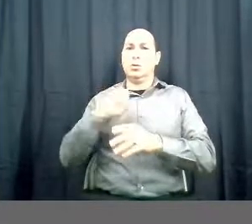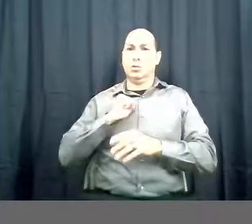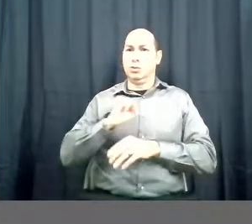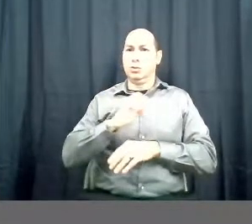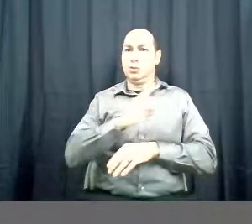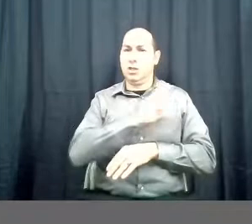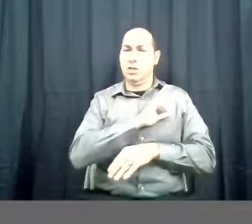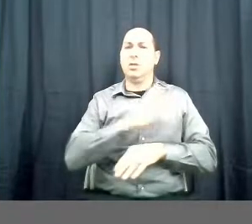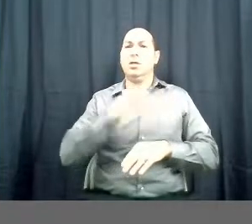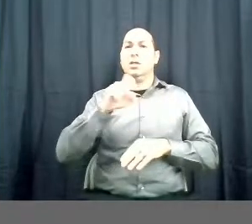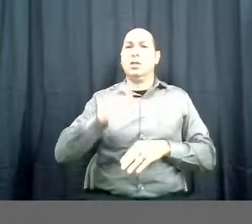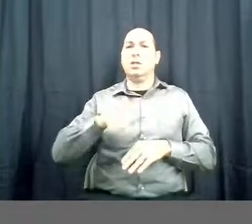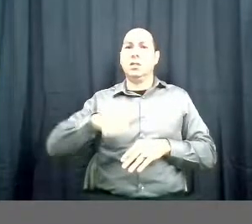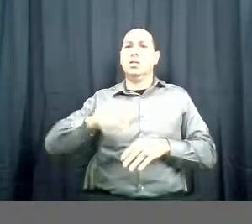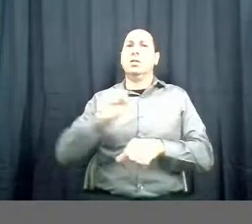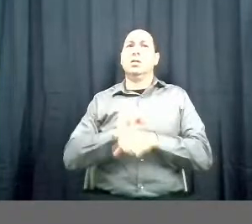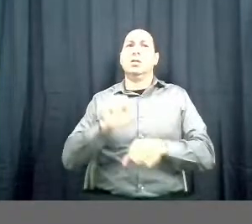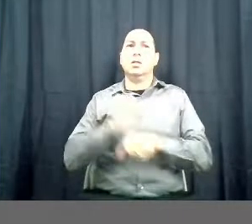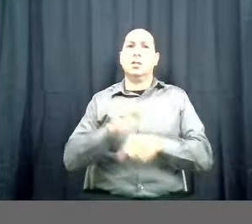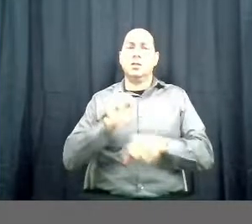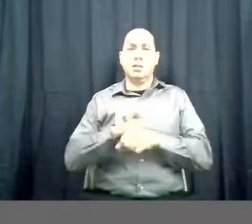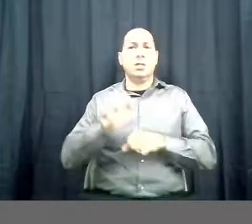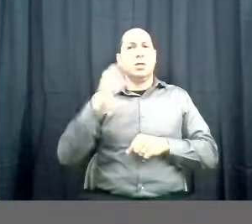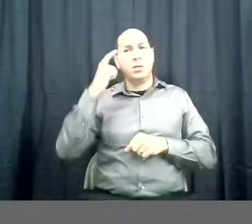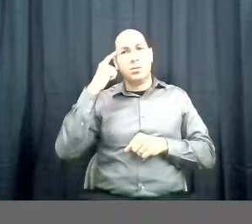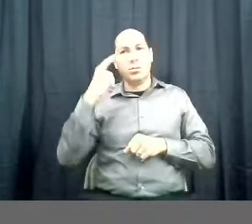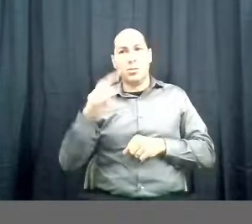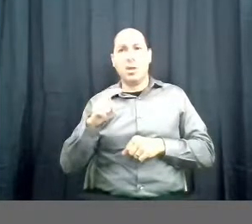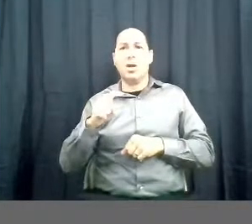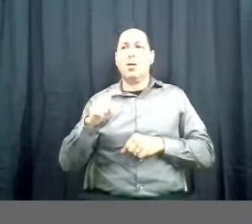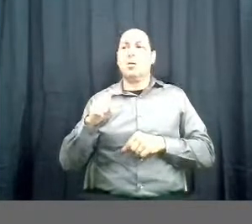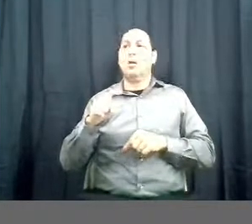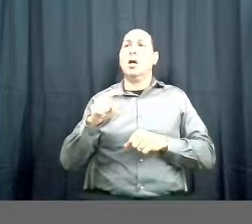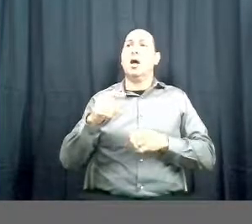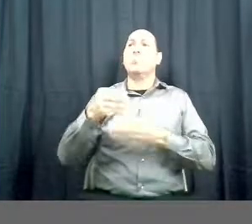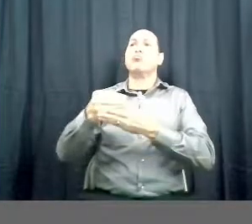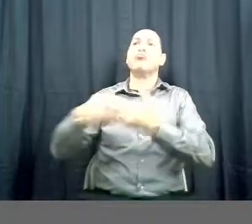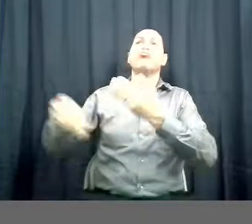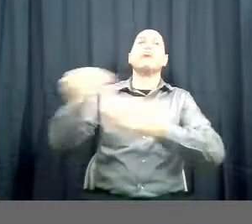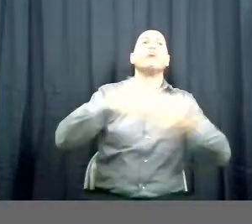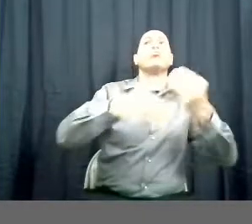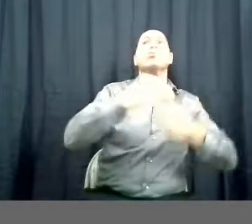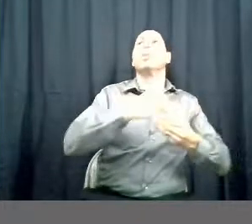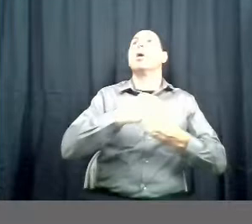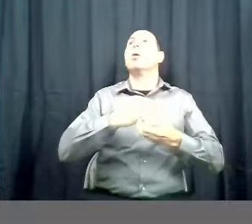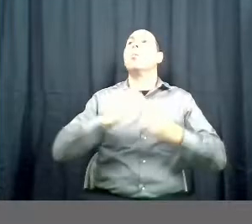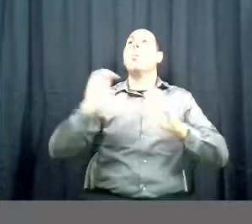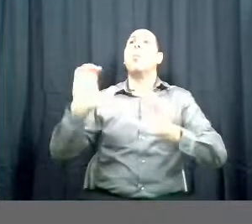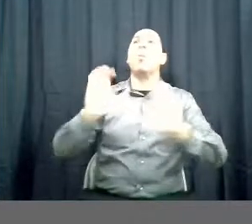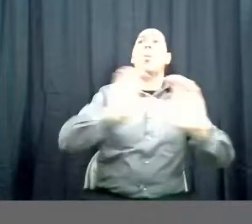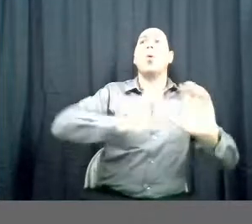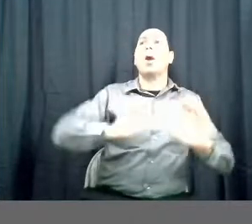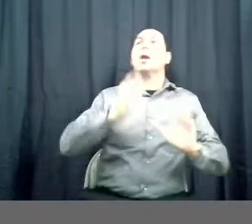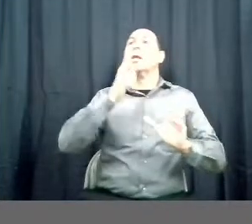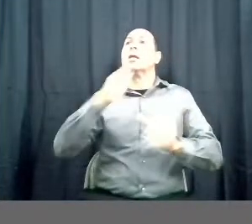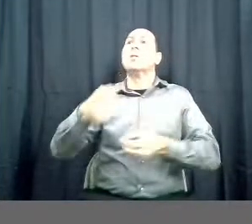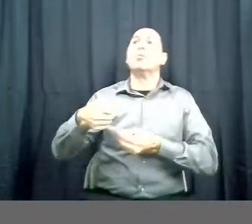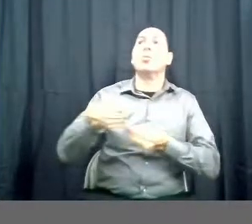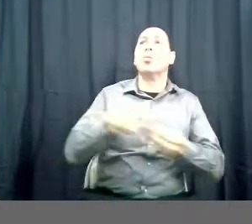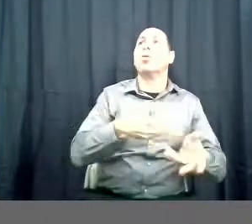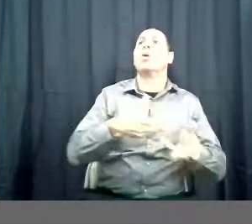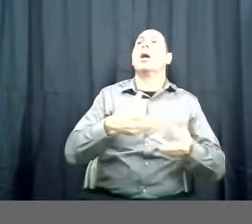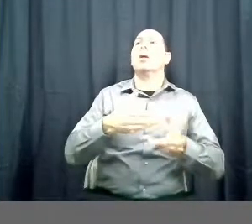PREPA staff to improve PREPA's standing in the market, attract high quality suppliers, and benefit from